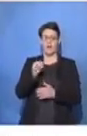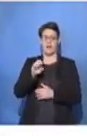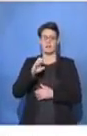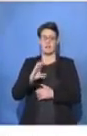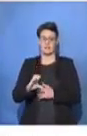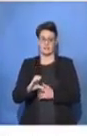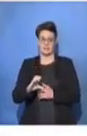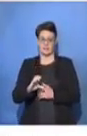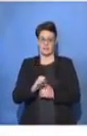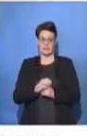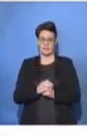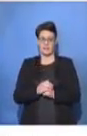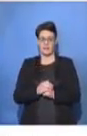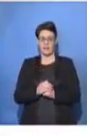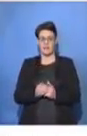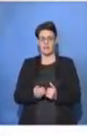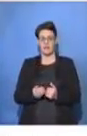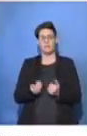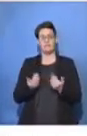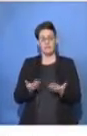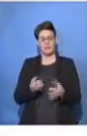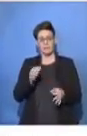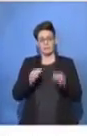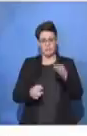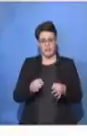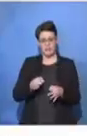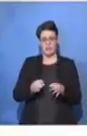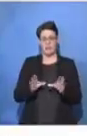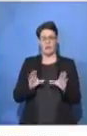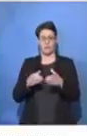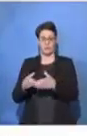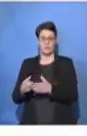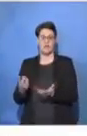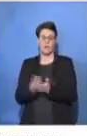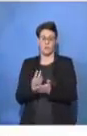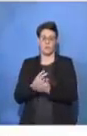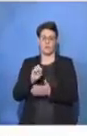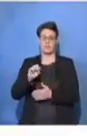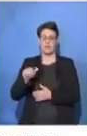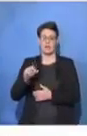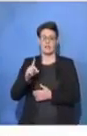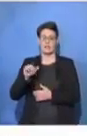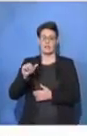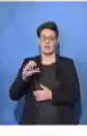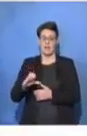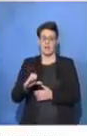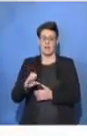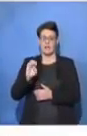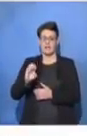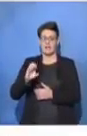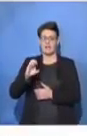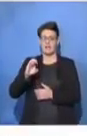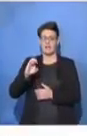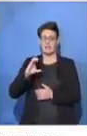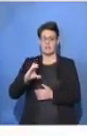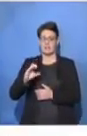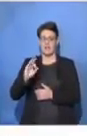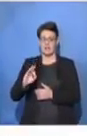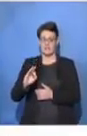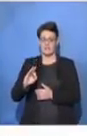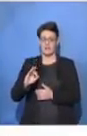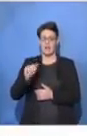Commission, representatives of political parties, and the SADC, ECF, and